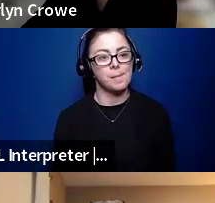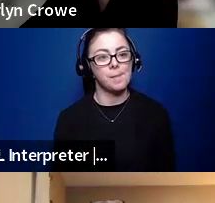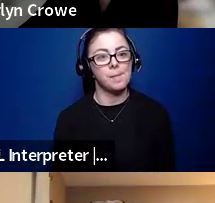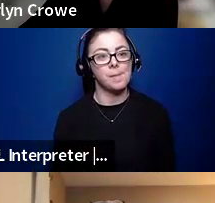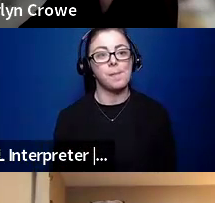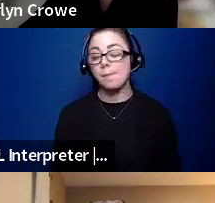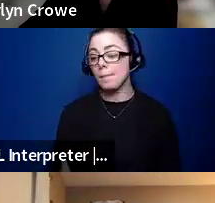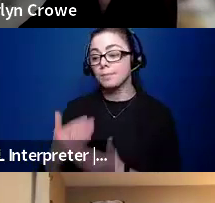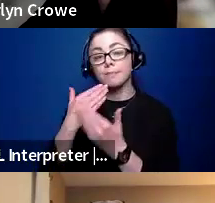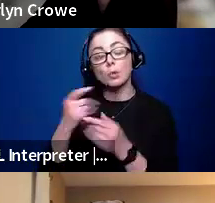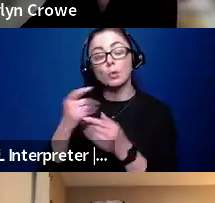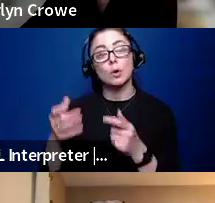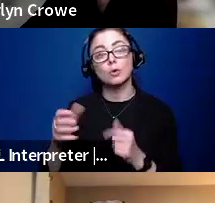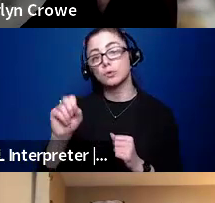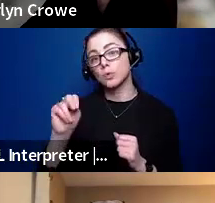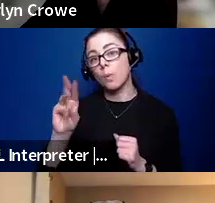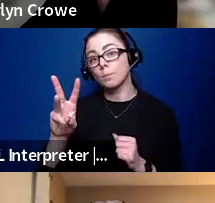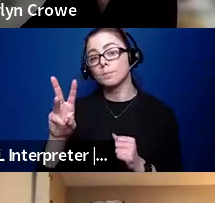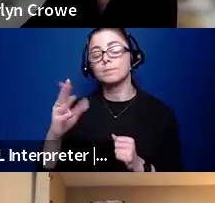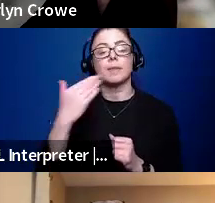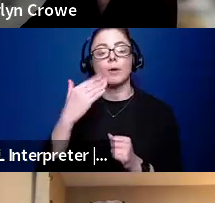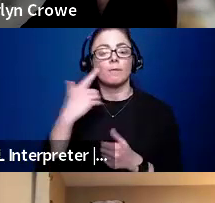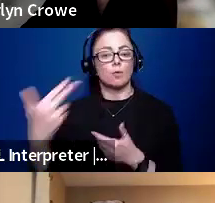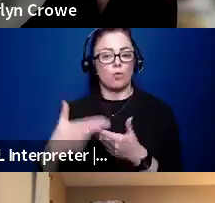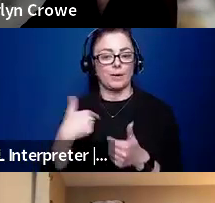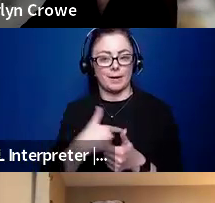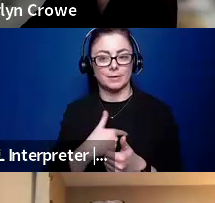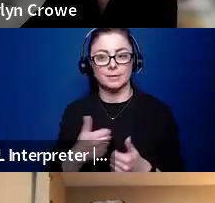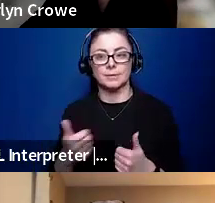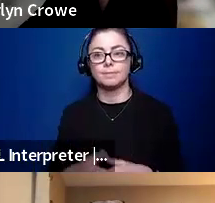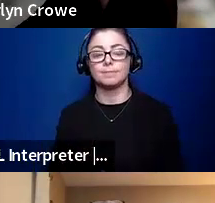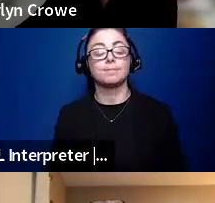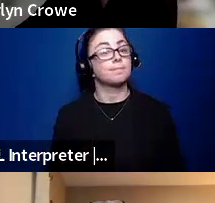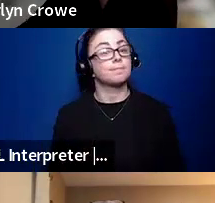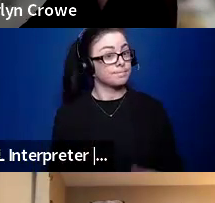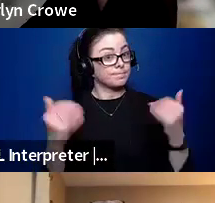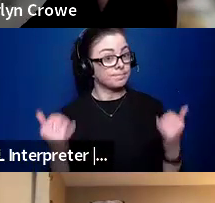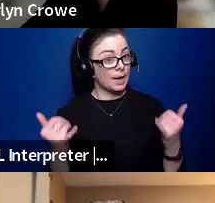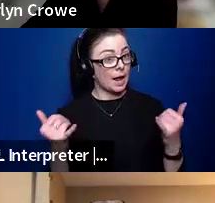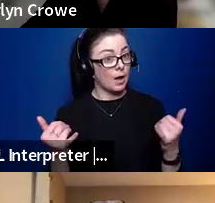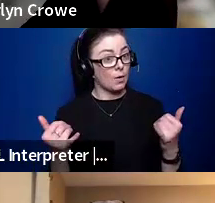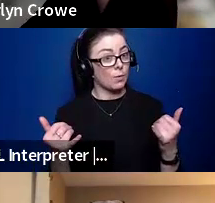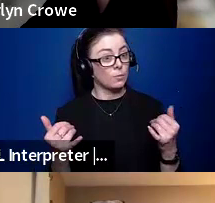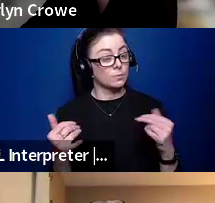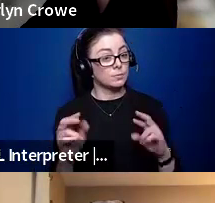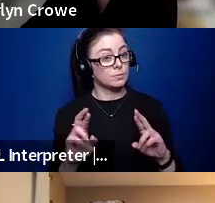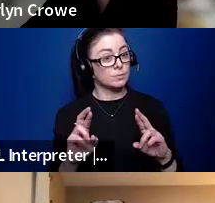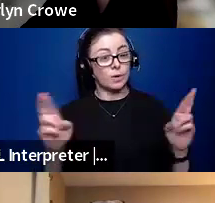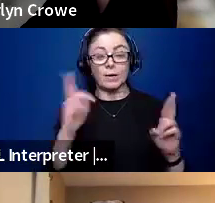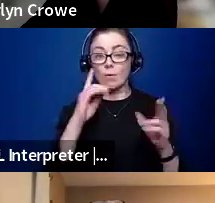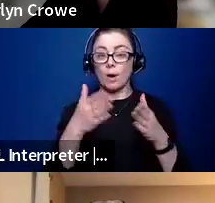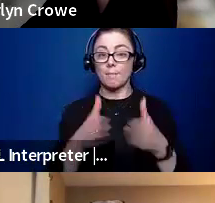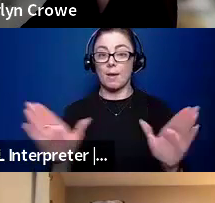Thank you, Director Snow. Thanks for joining us again. Now I think we can move on to our public